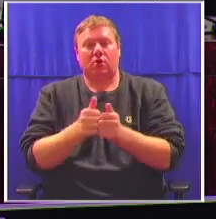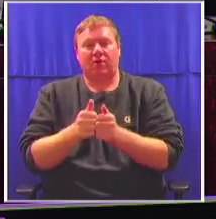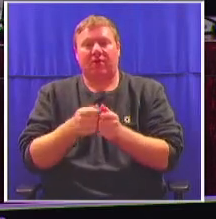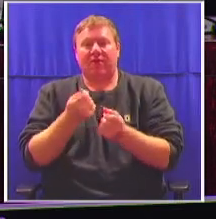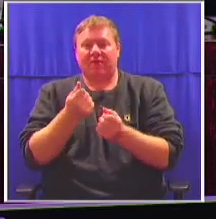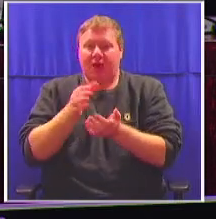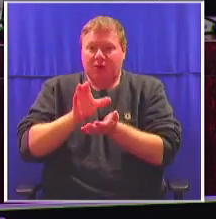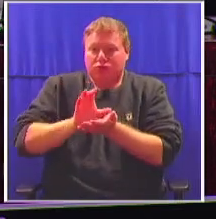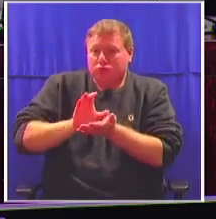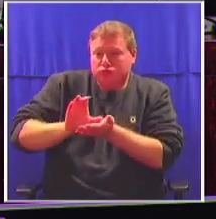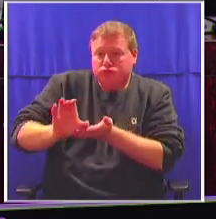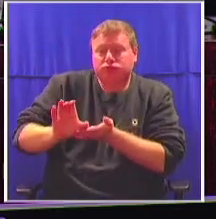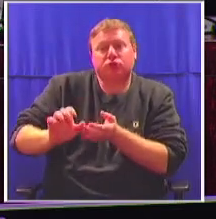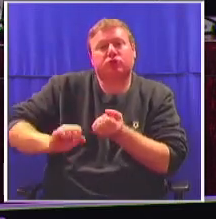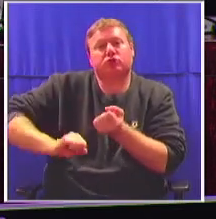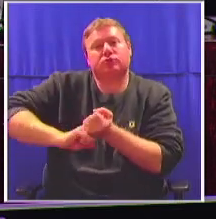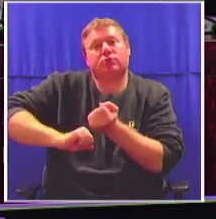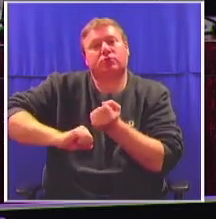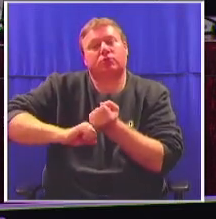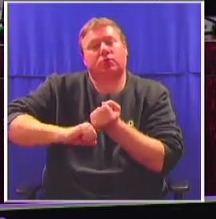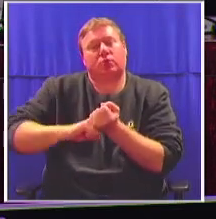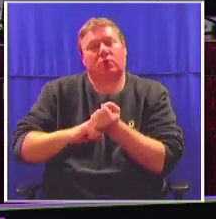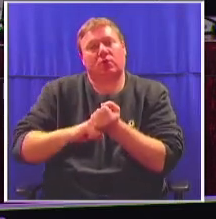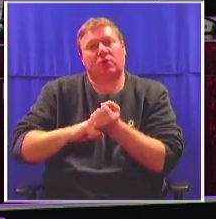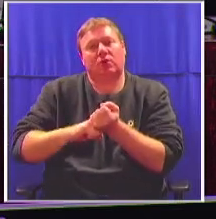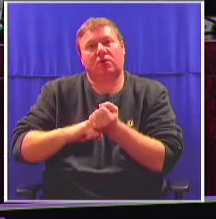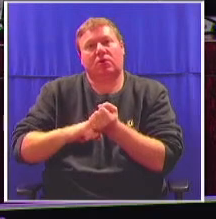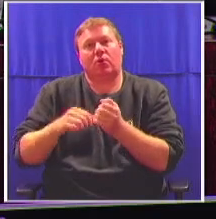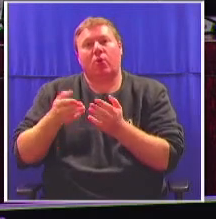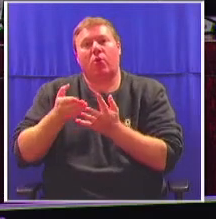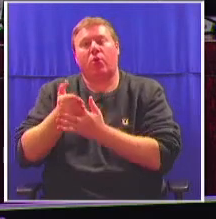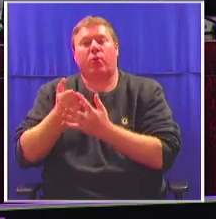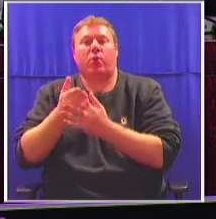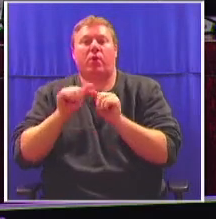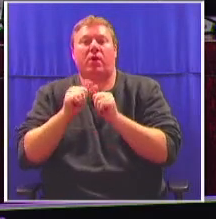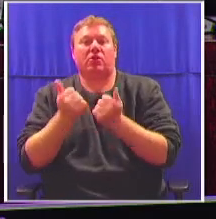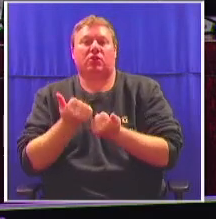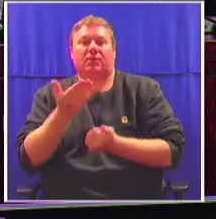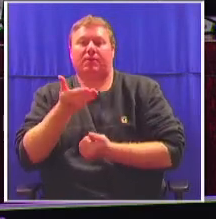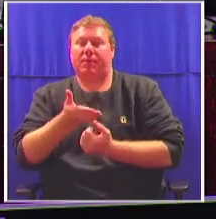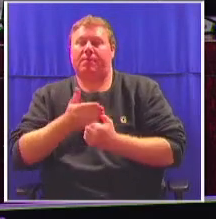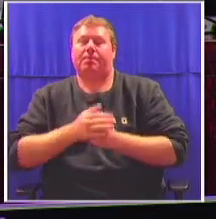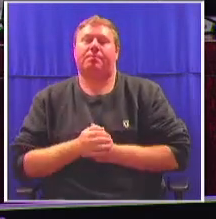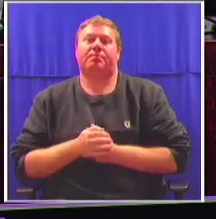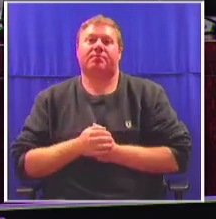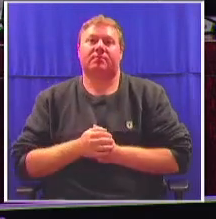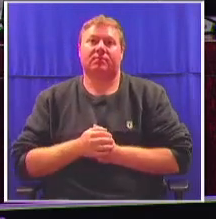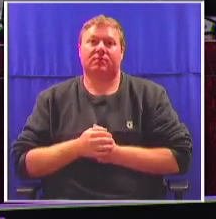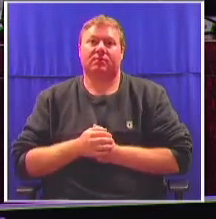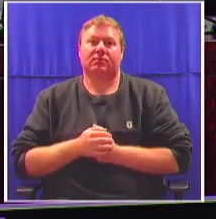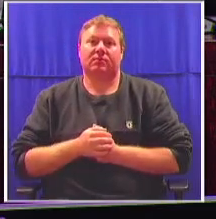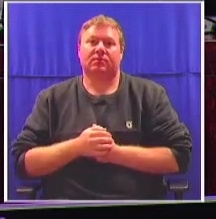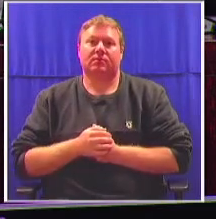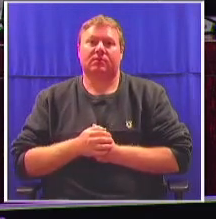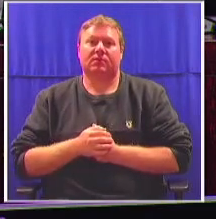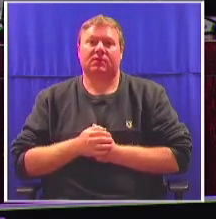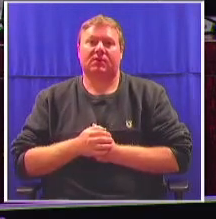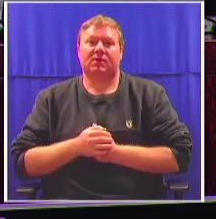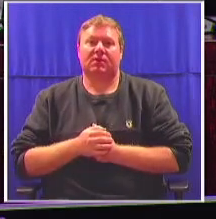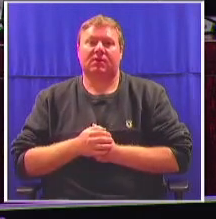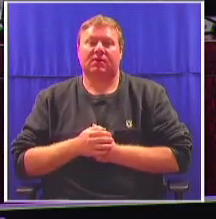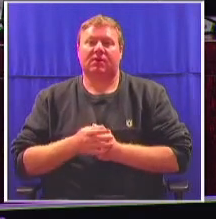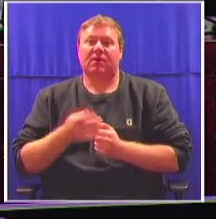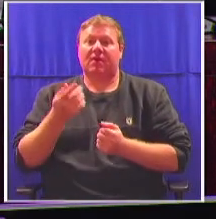financial support through the Small Enterprise Finance Agency. These funding interventions created